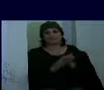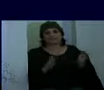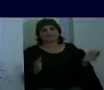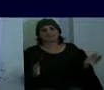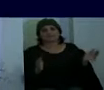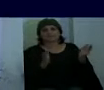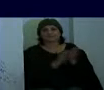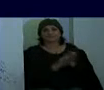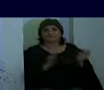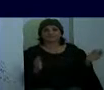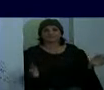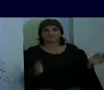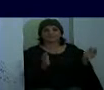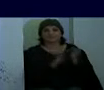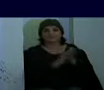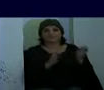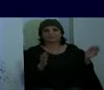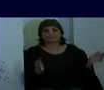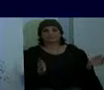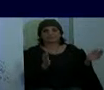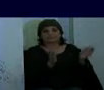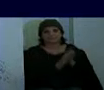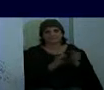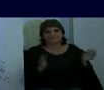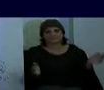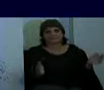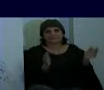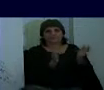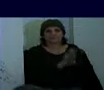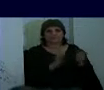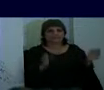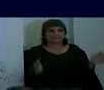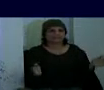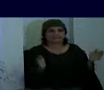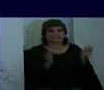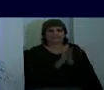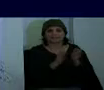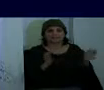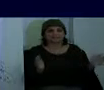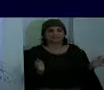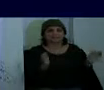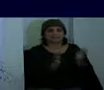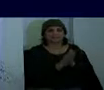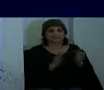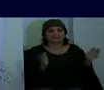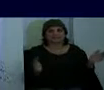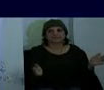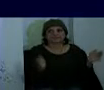rejoice.